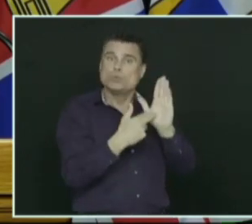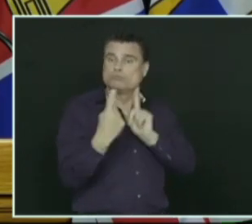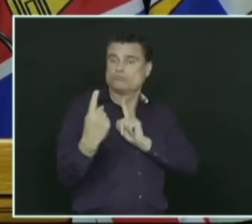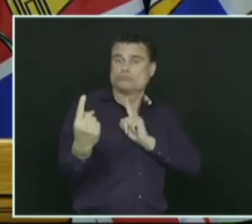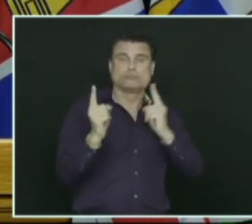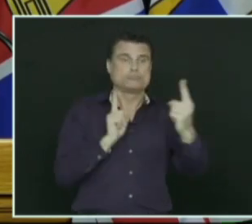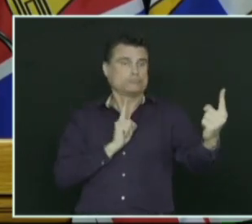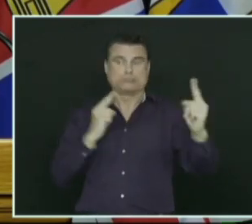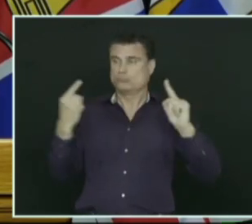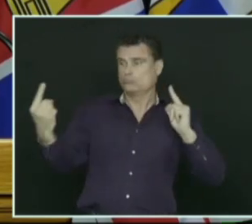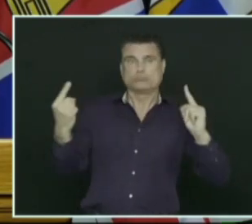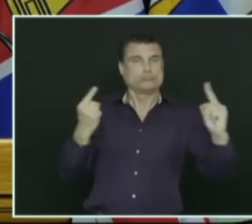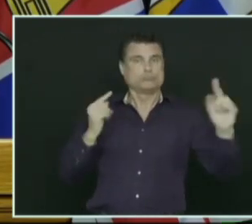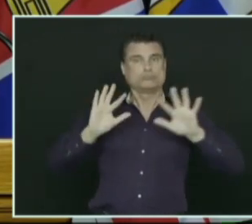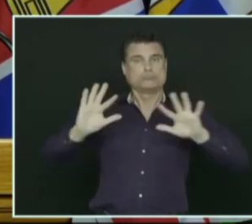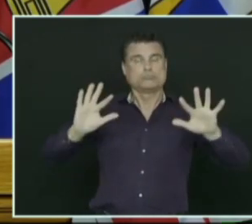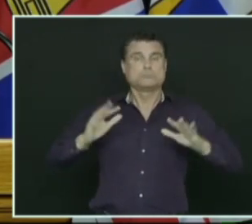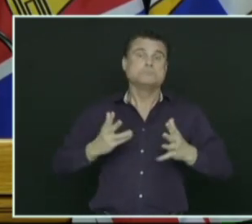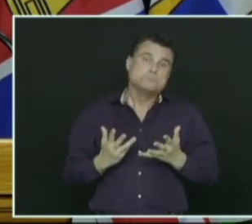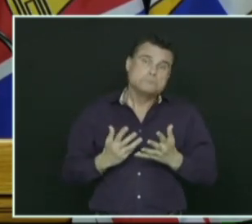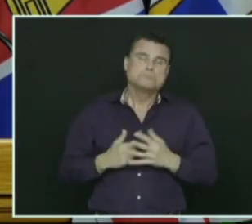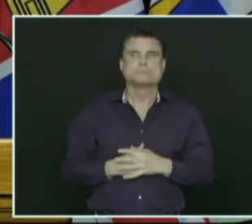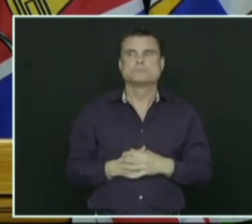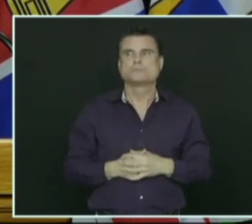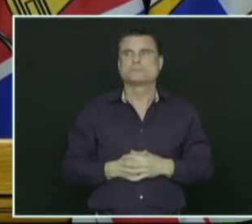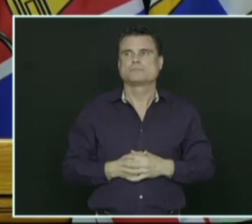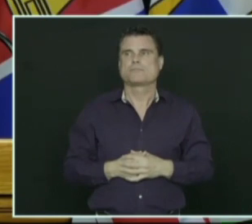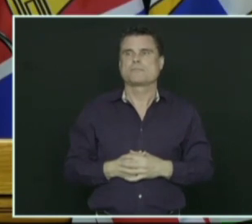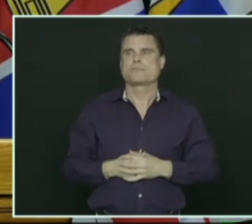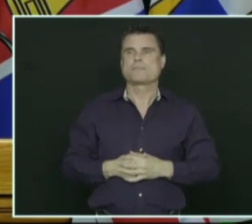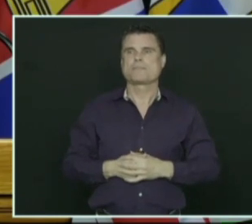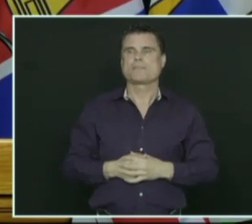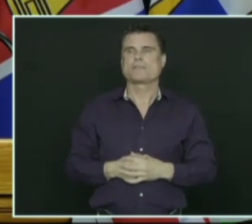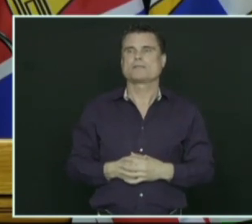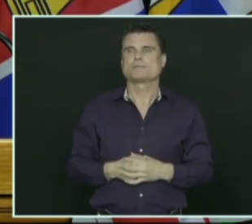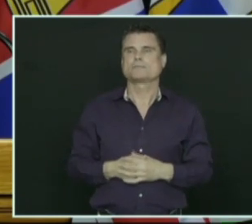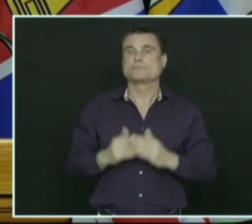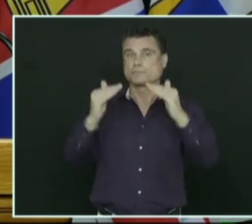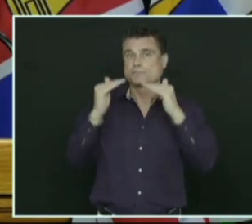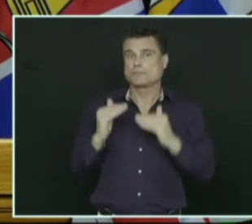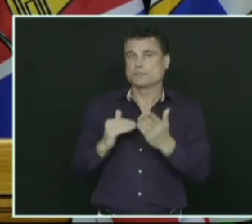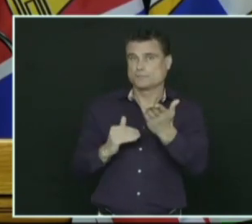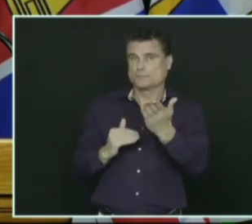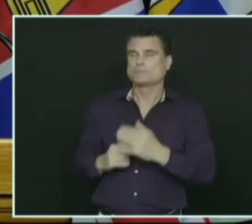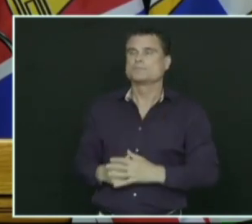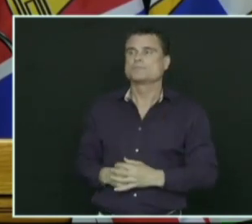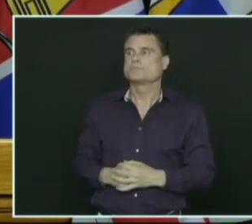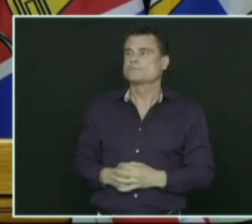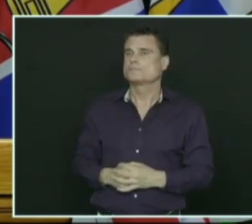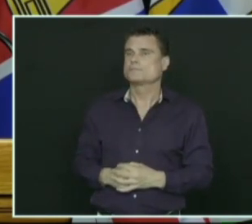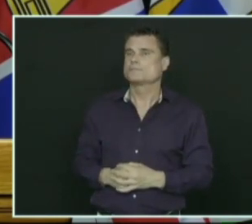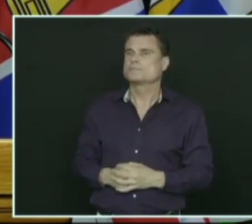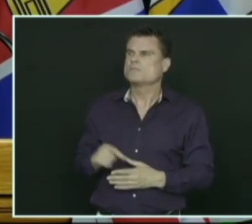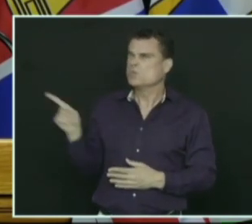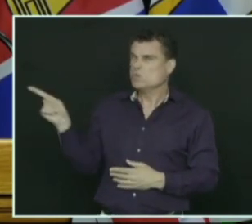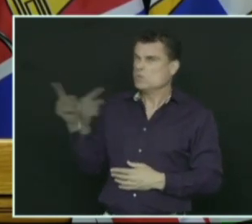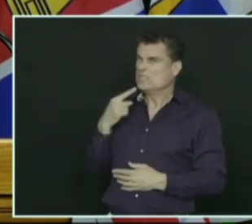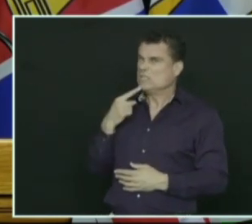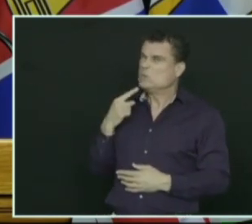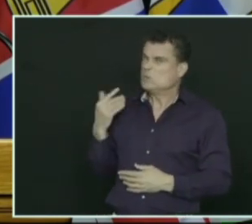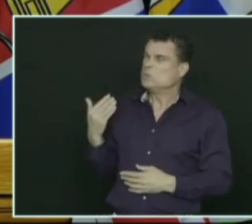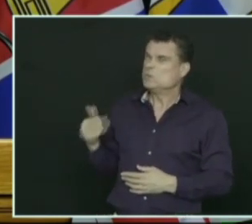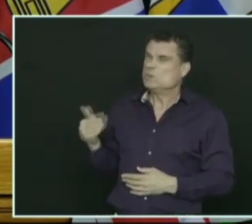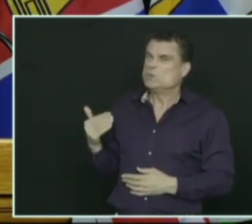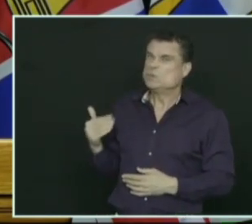So we still, the norm is not to test people who do not have symptoms, because we know the test doesn't perform